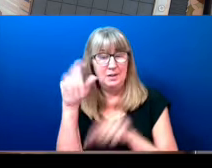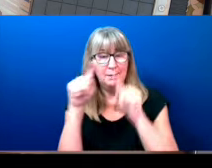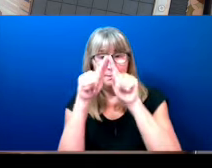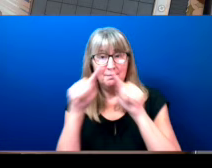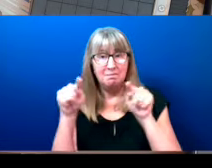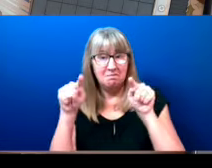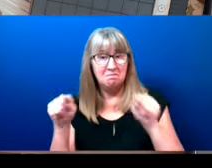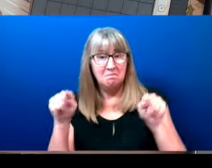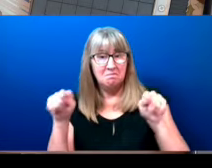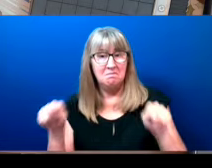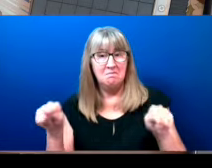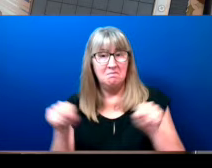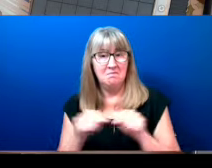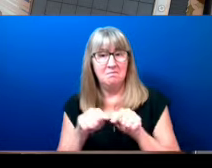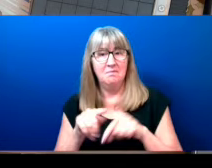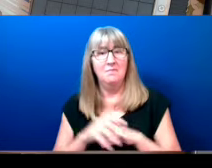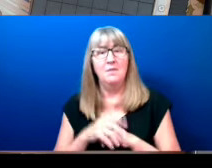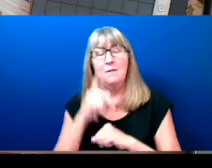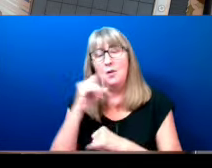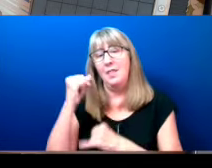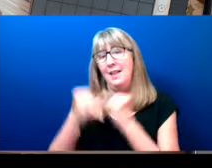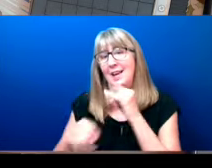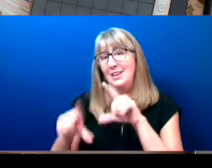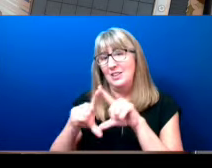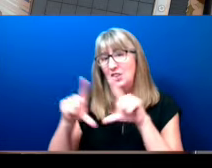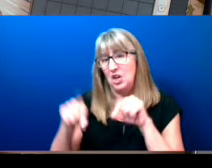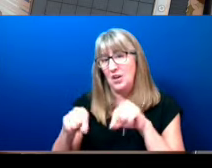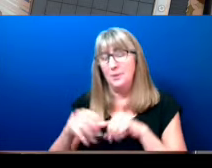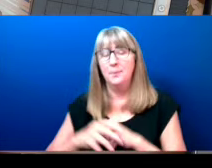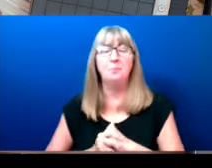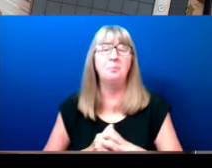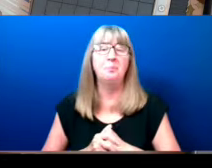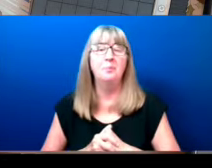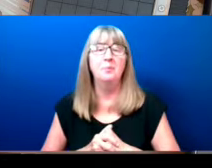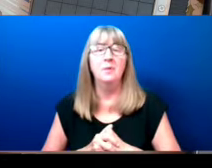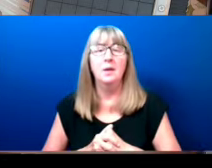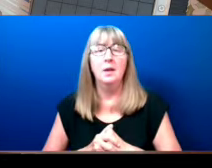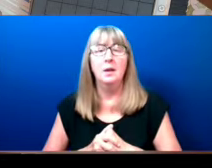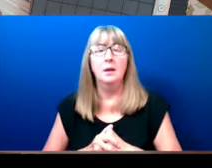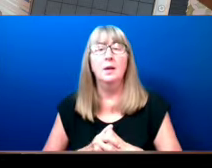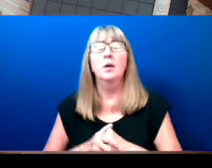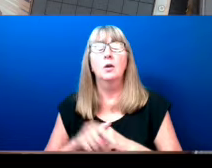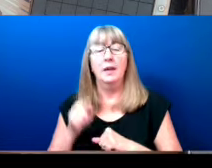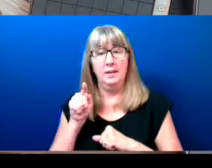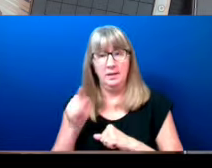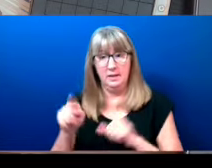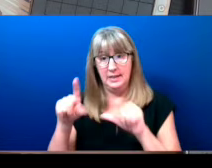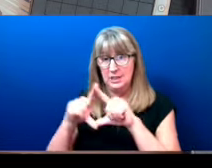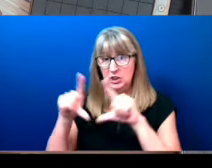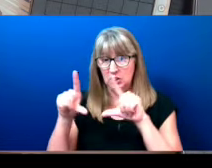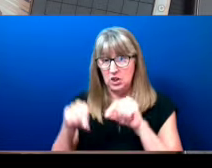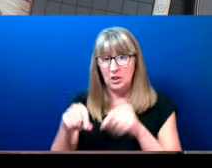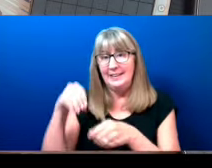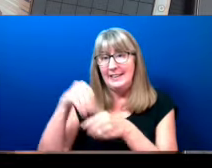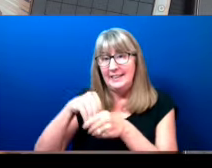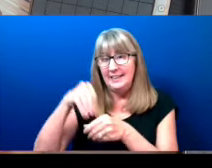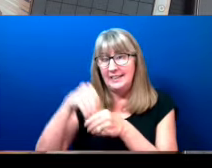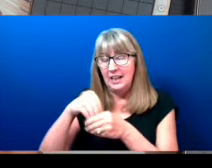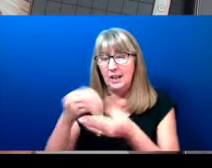made my cutout Christmas trees for this final card. Now I did one other thing with this